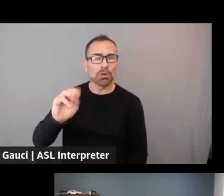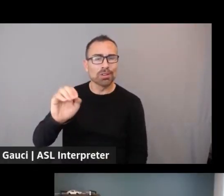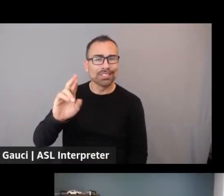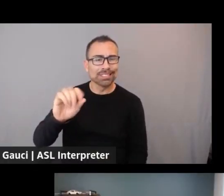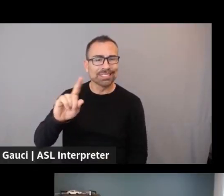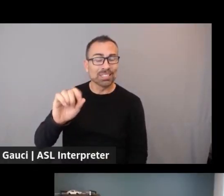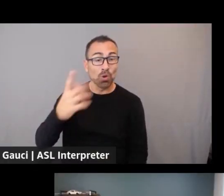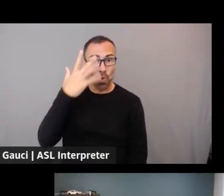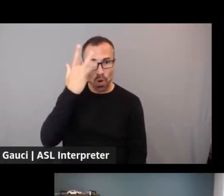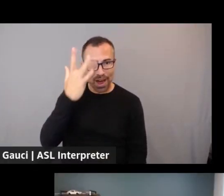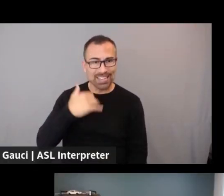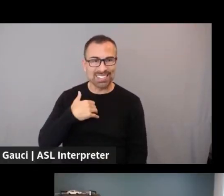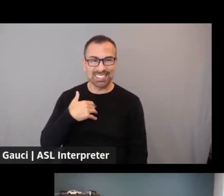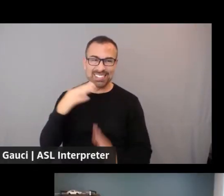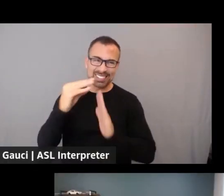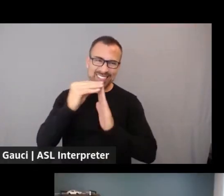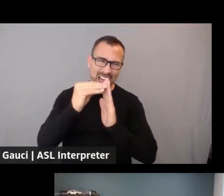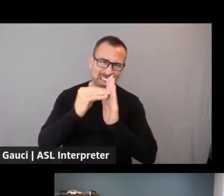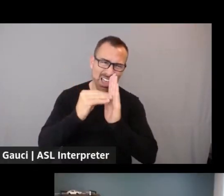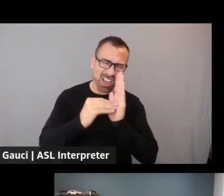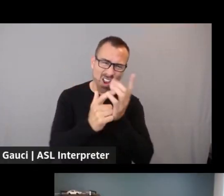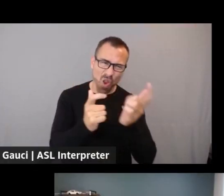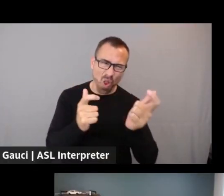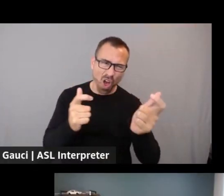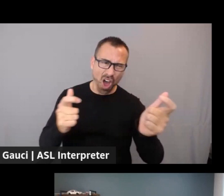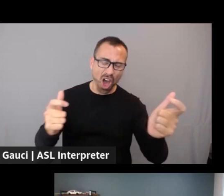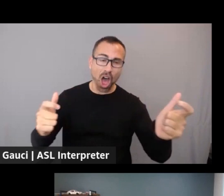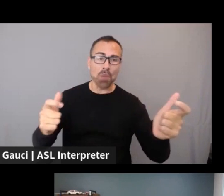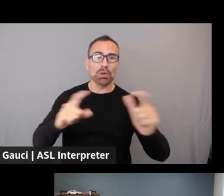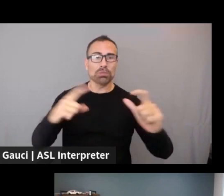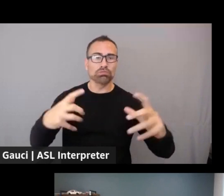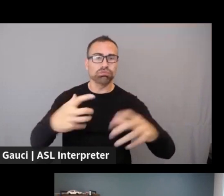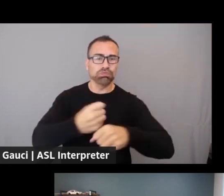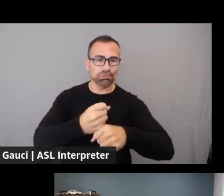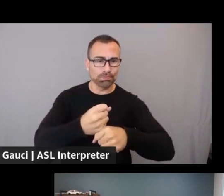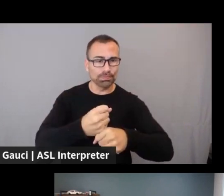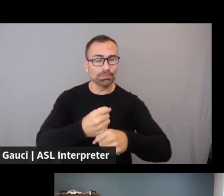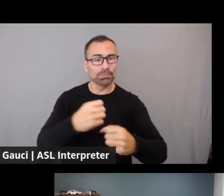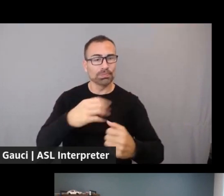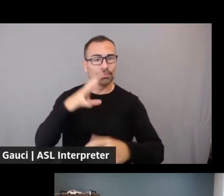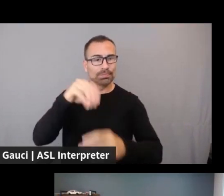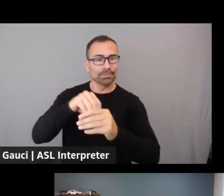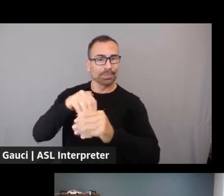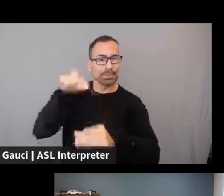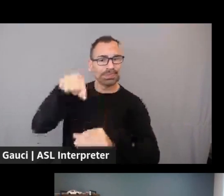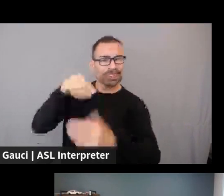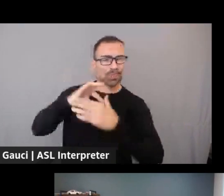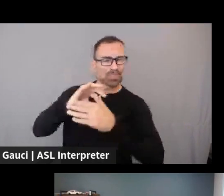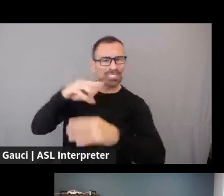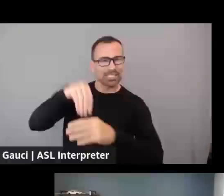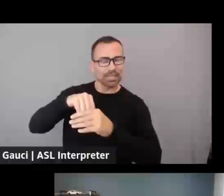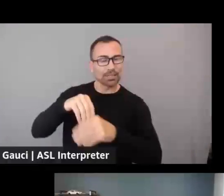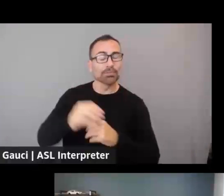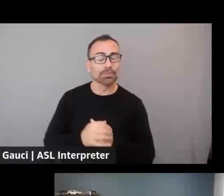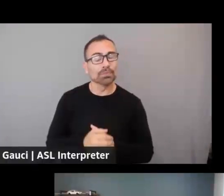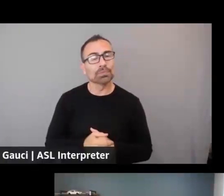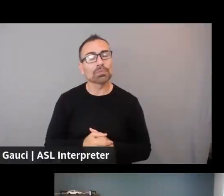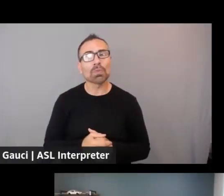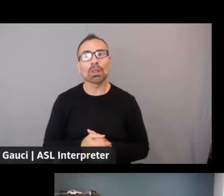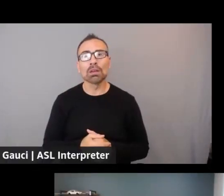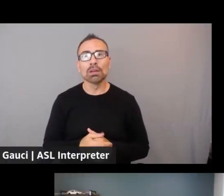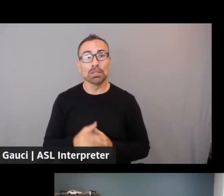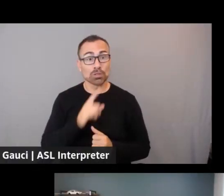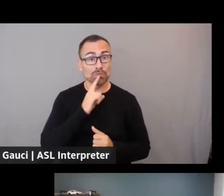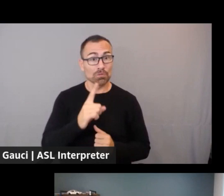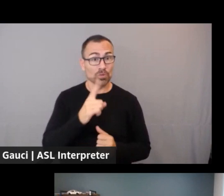that they want to put into these models and summarize the content of that document. So really increasing